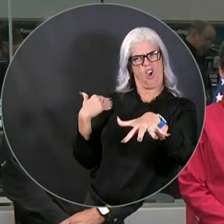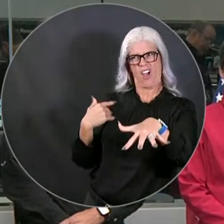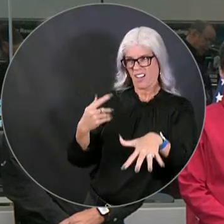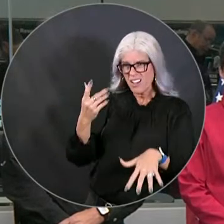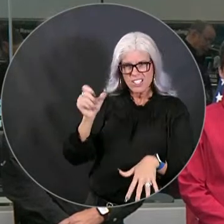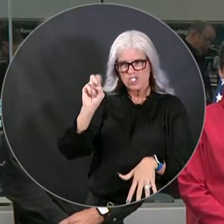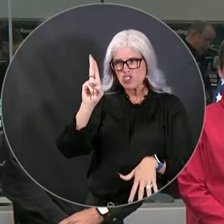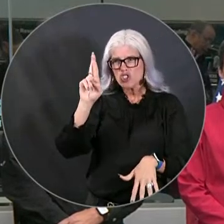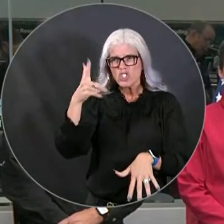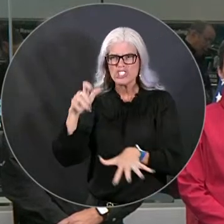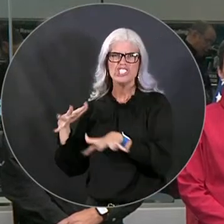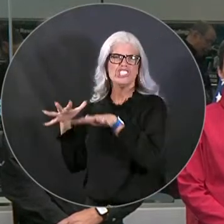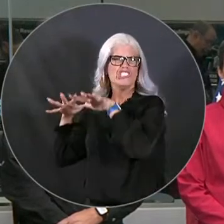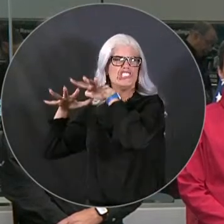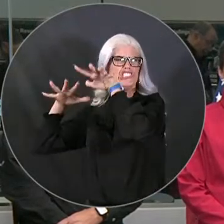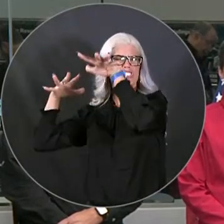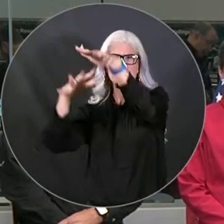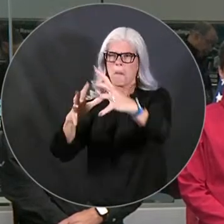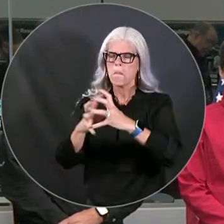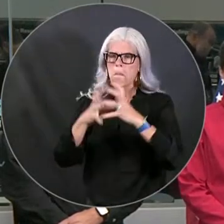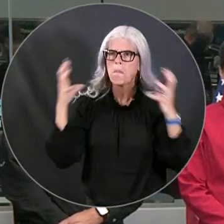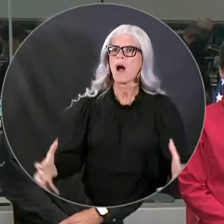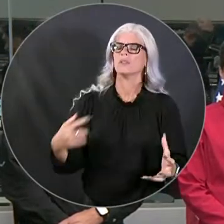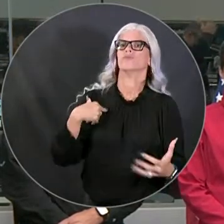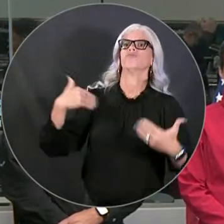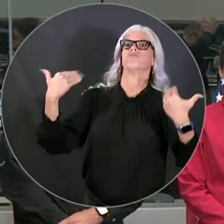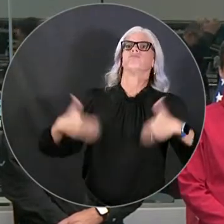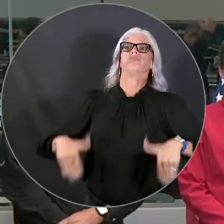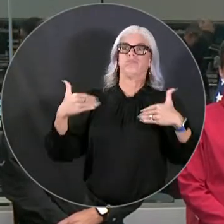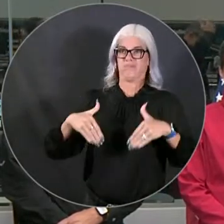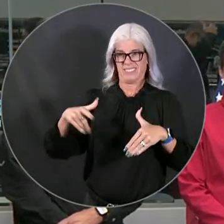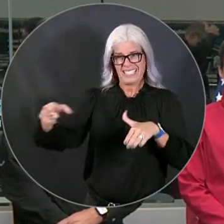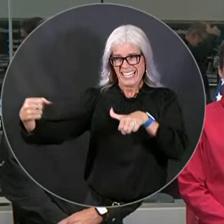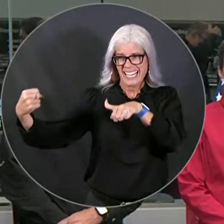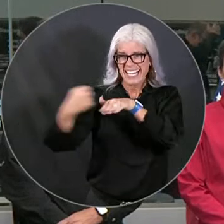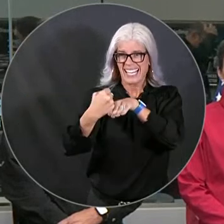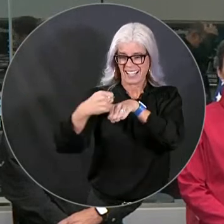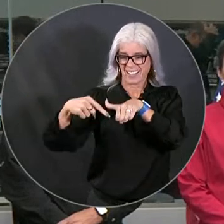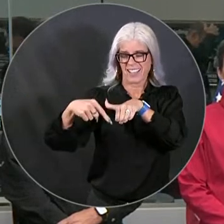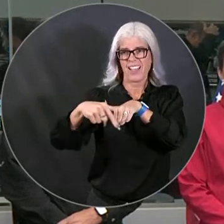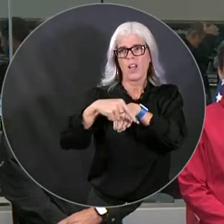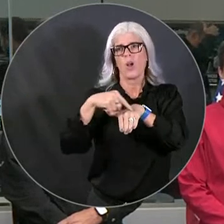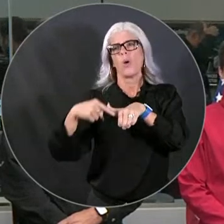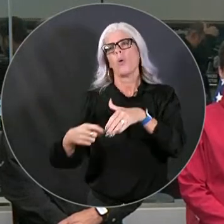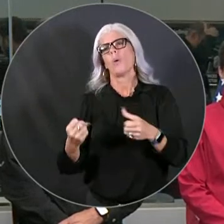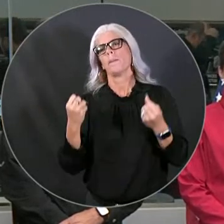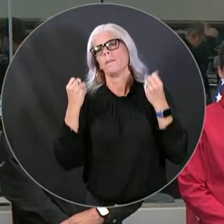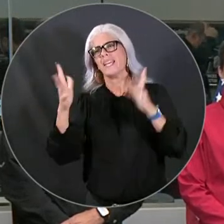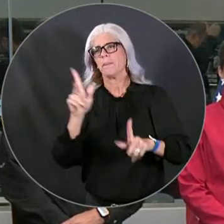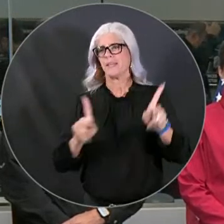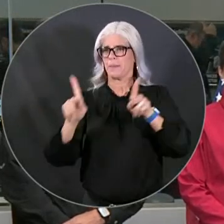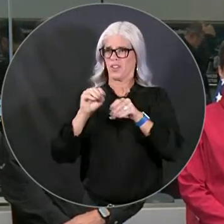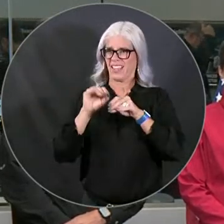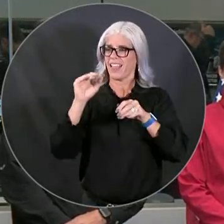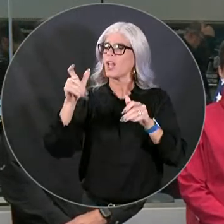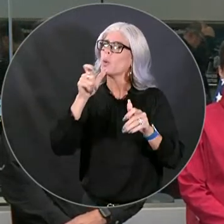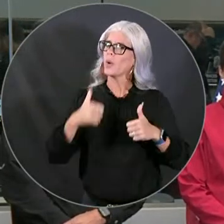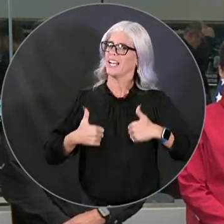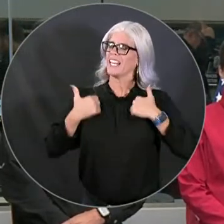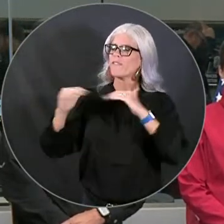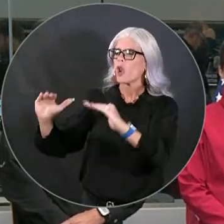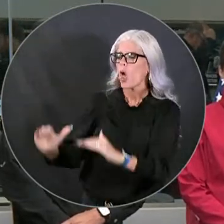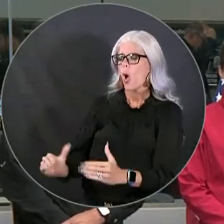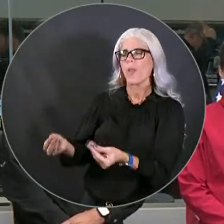magnitude, and it hit an area where there's a lot of people in a lot of those low-lying areas, and it's going to end up doing extensive